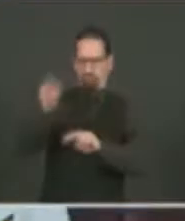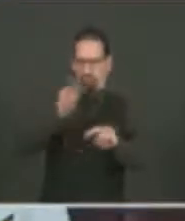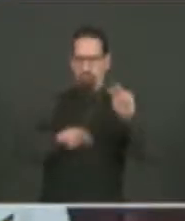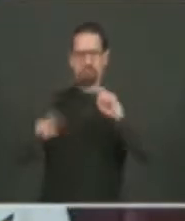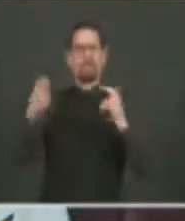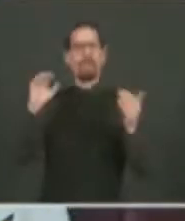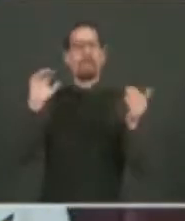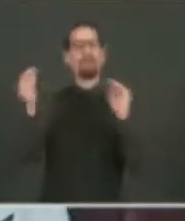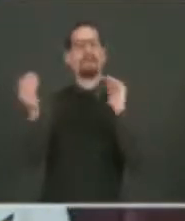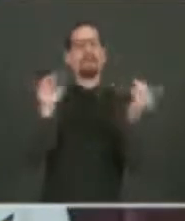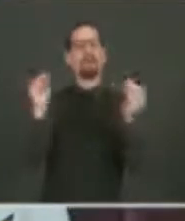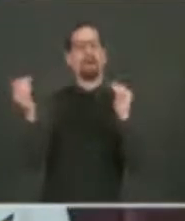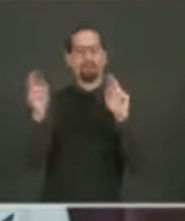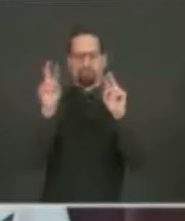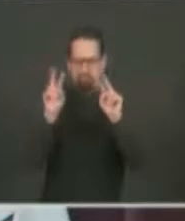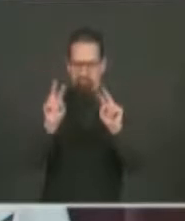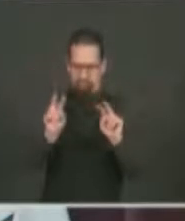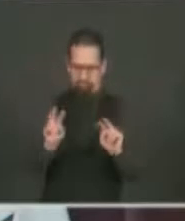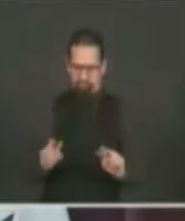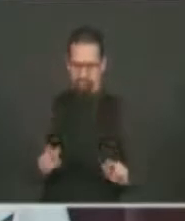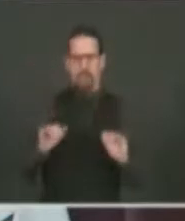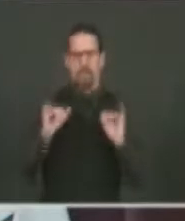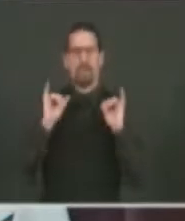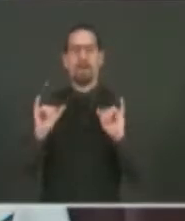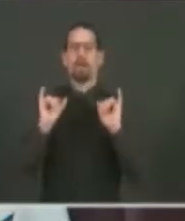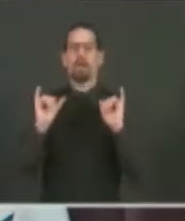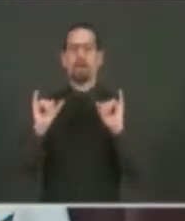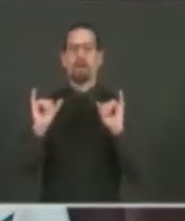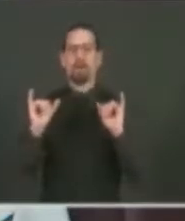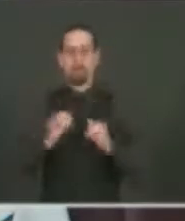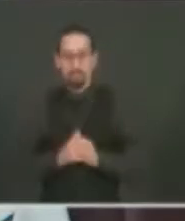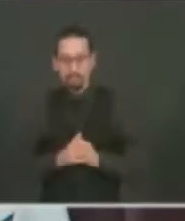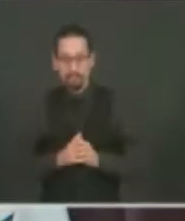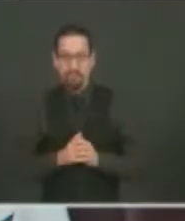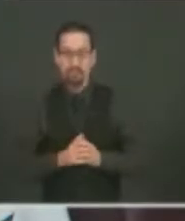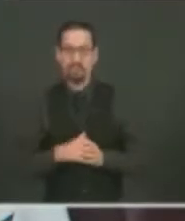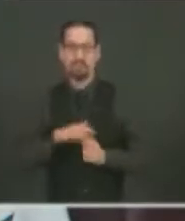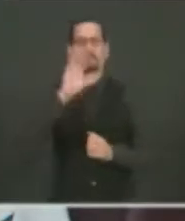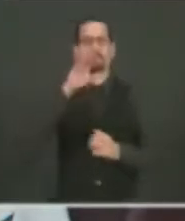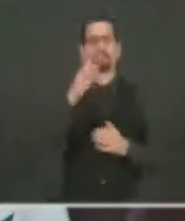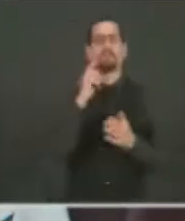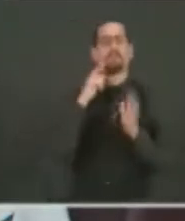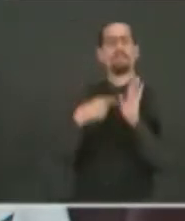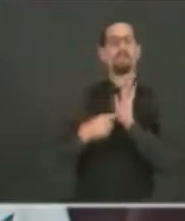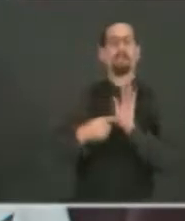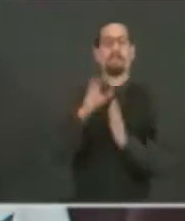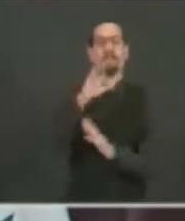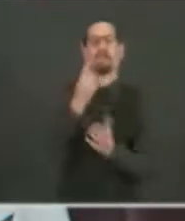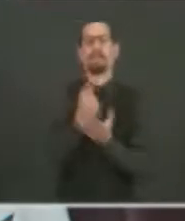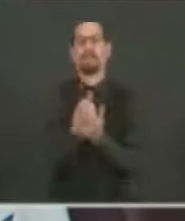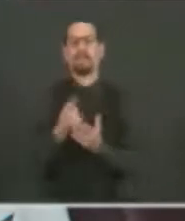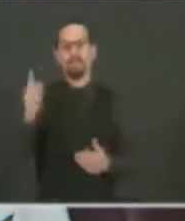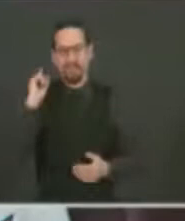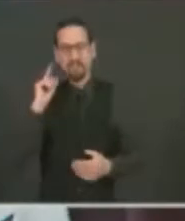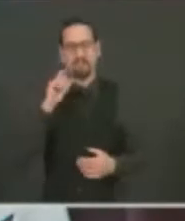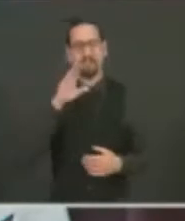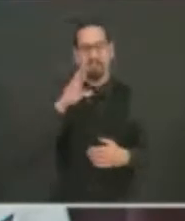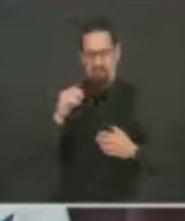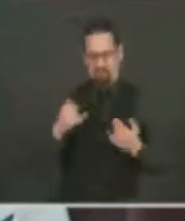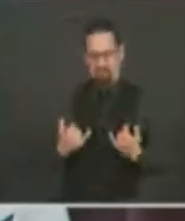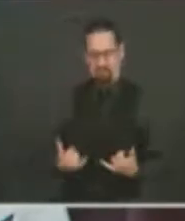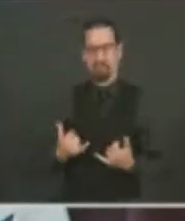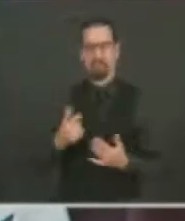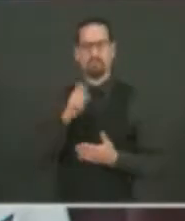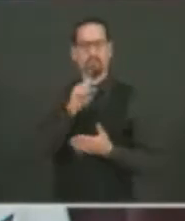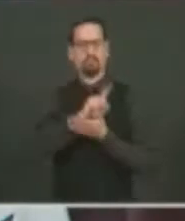That is primarily because of the outbreaks that we've seen at Providence College and URI. So as you may know or have